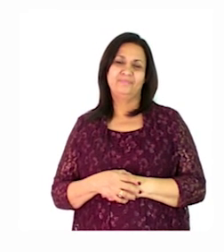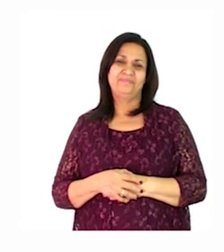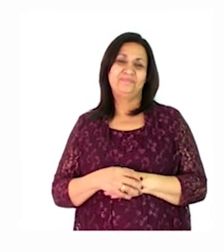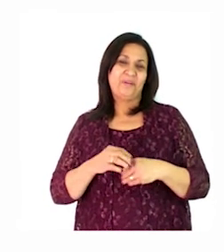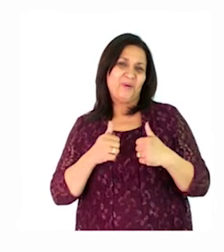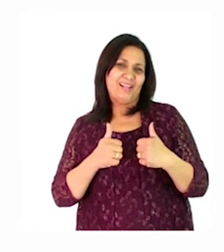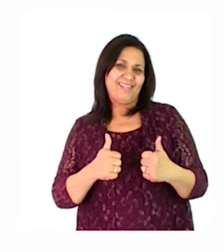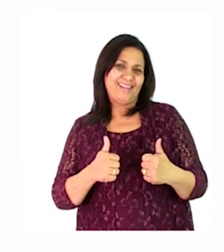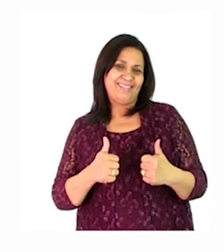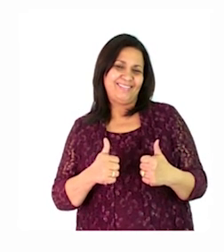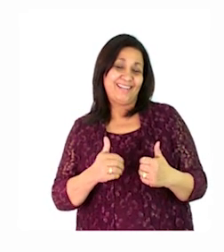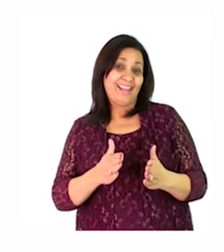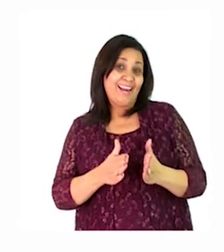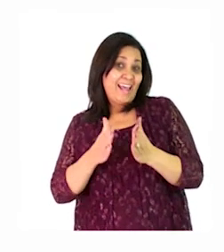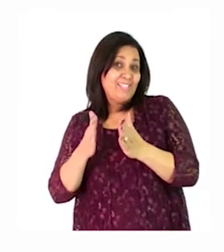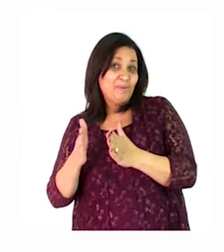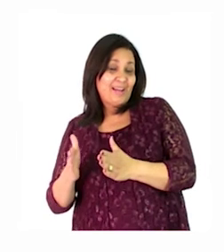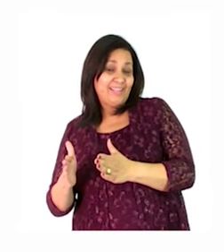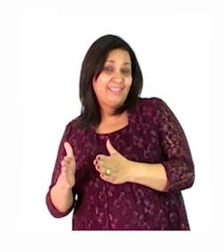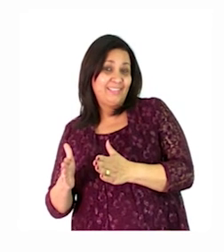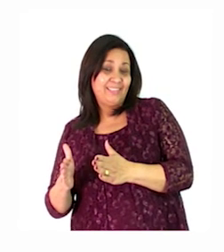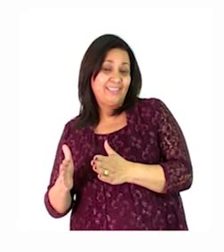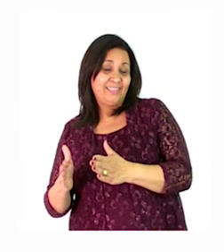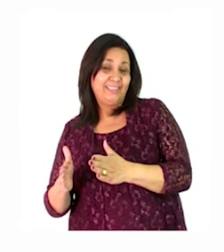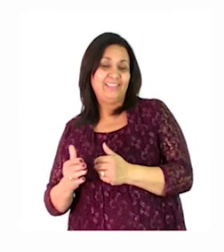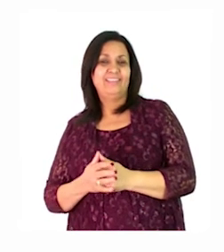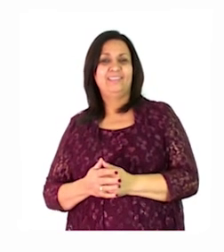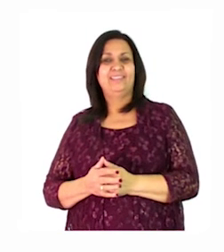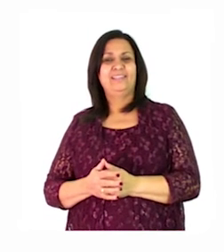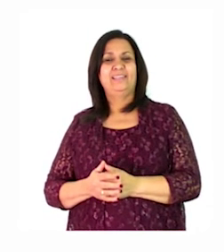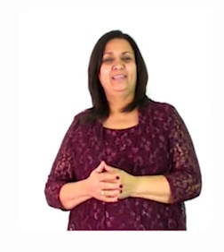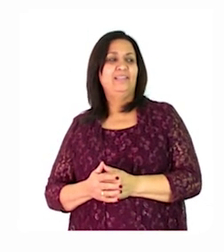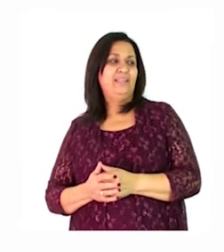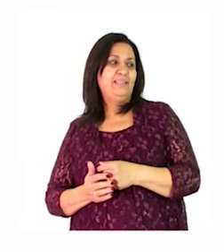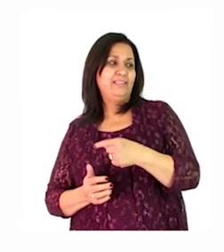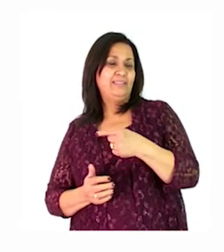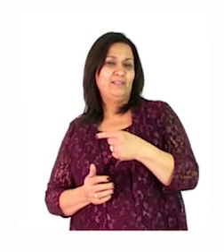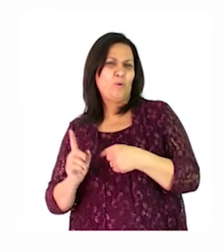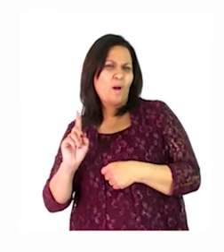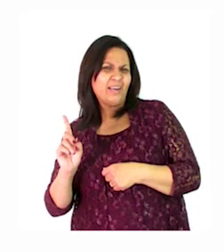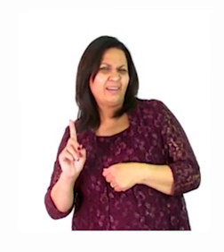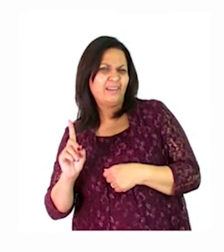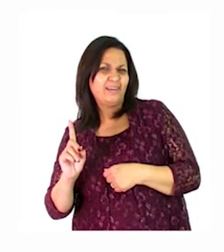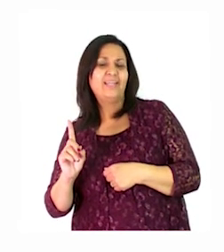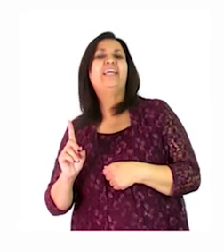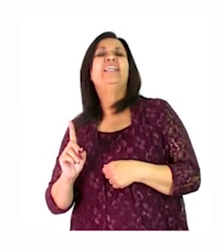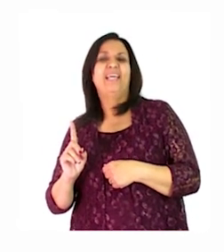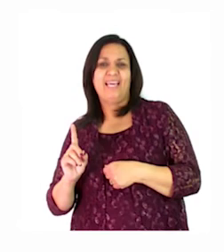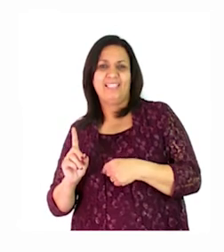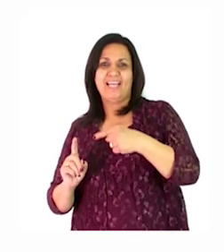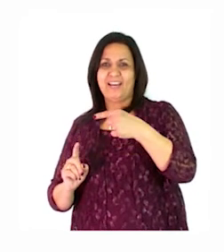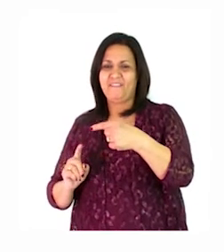done. The next sign that we see after the minus sign is called the